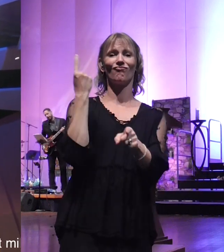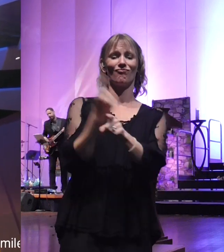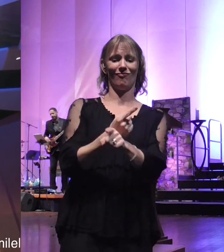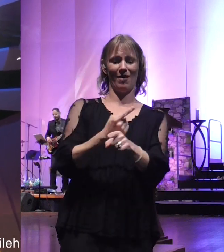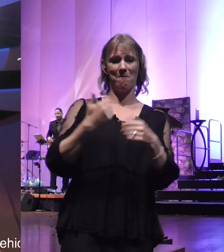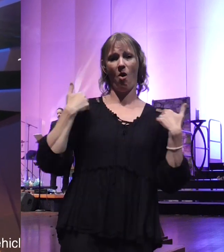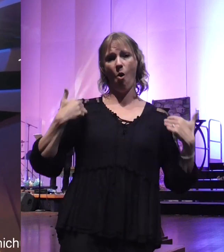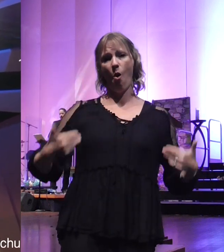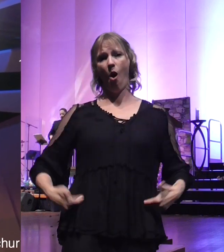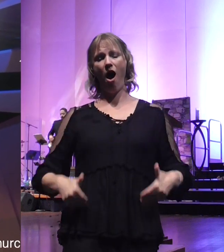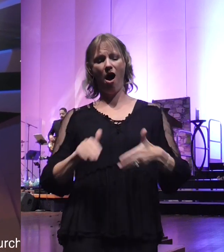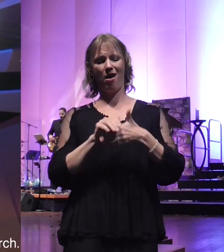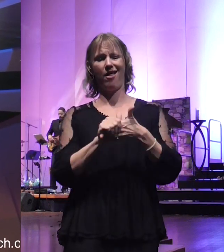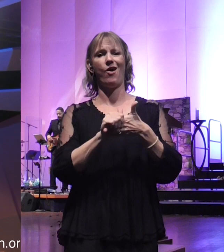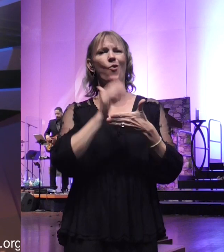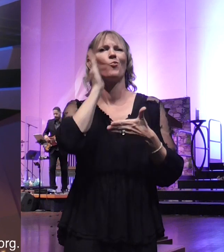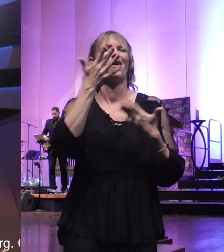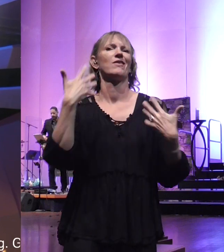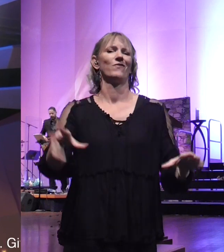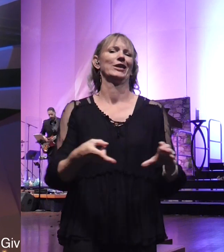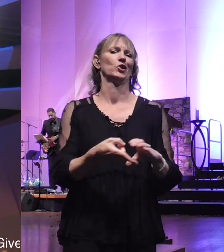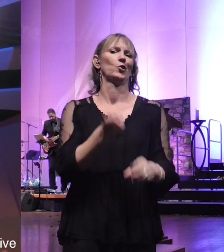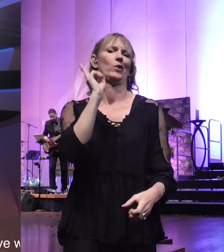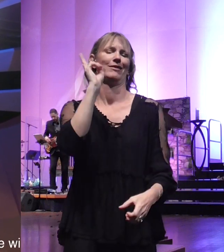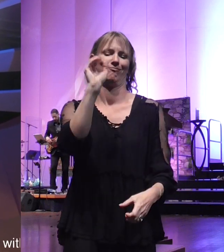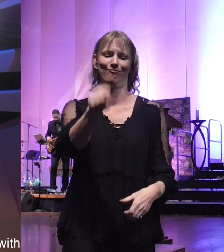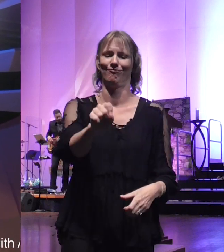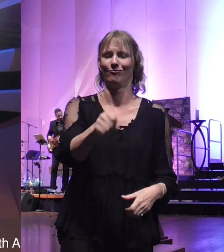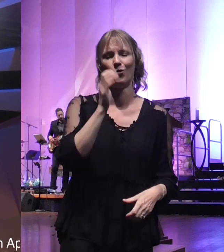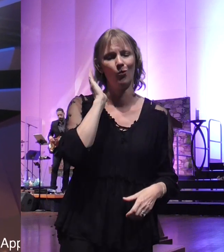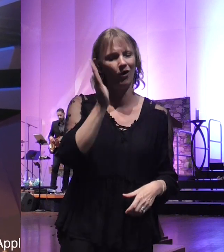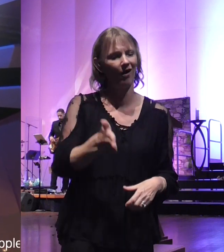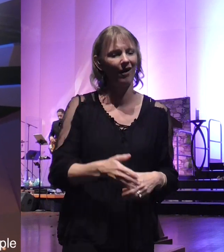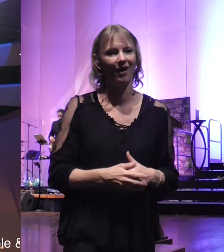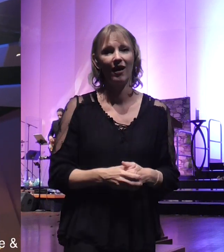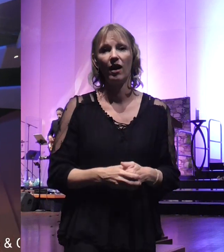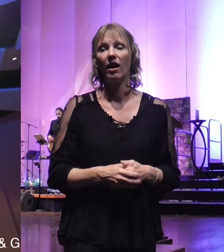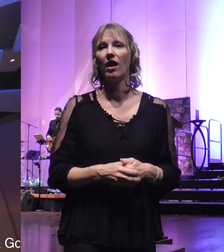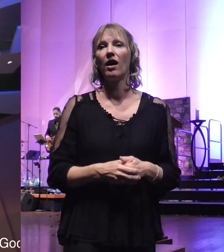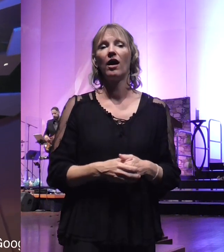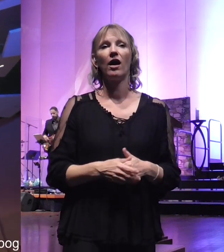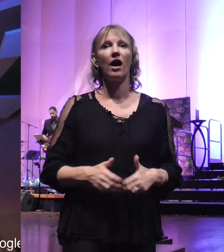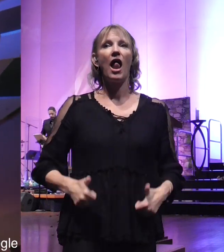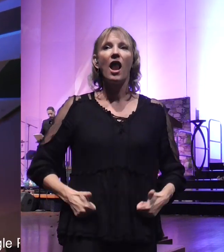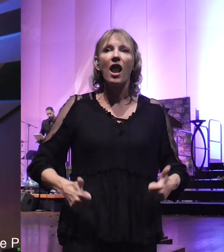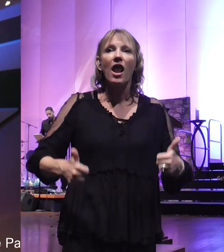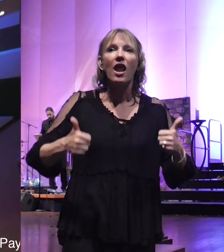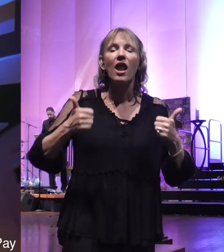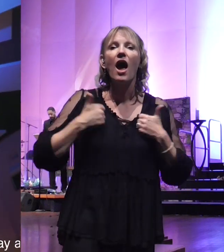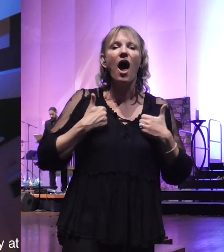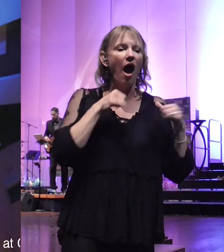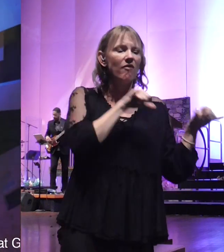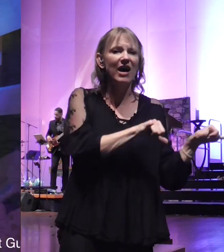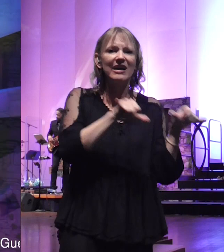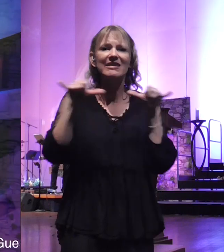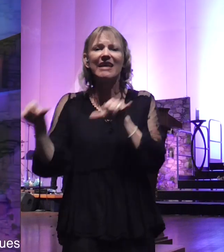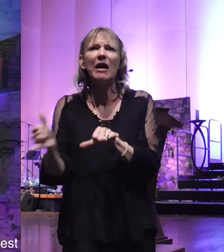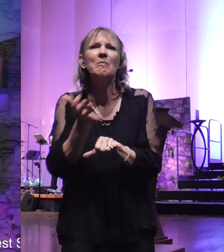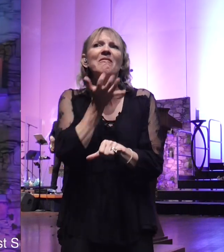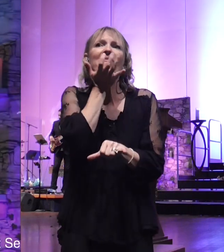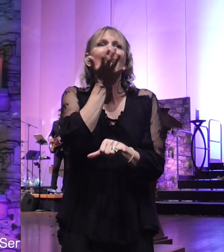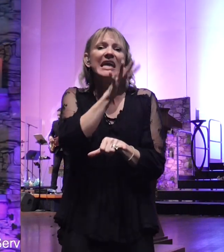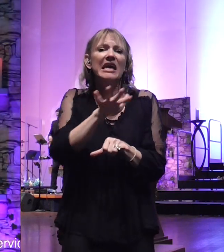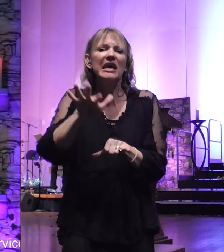mortal would have quit by now. With a life like a field full